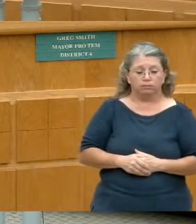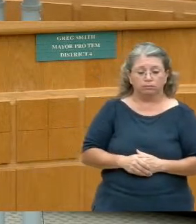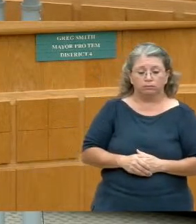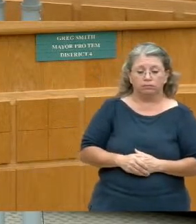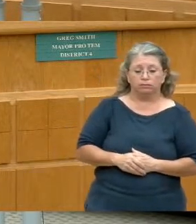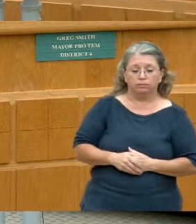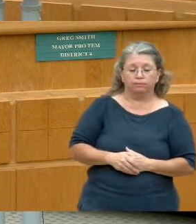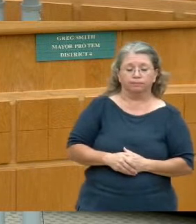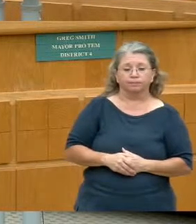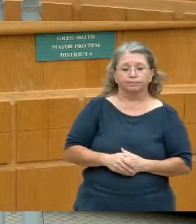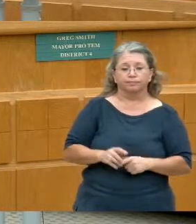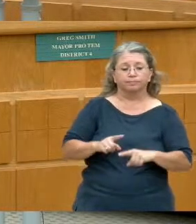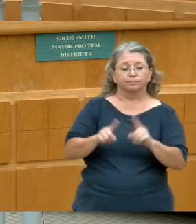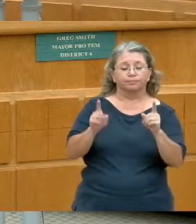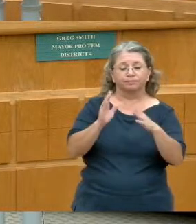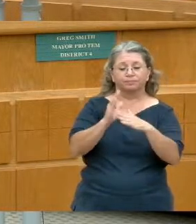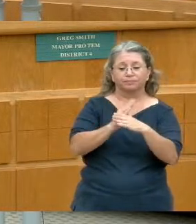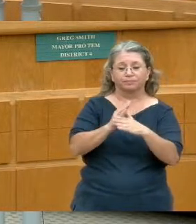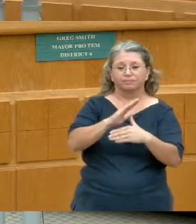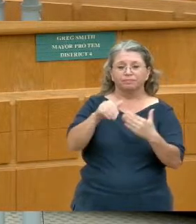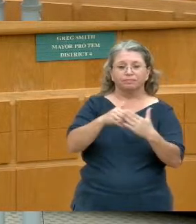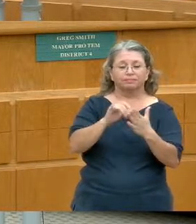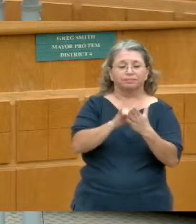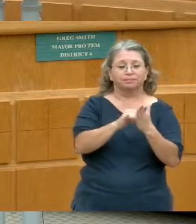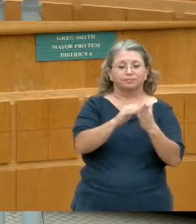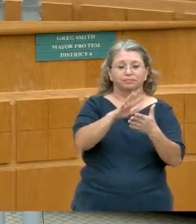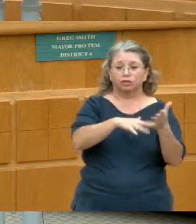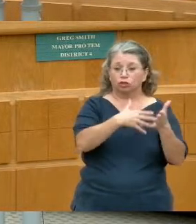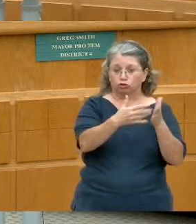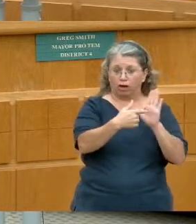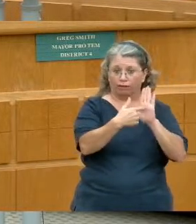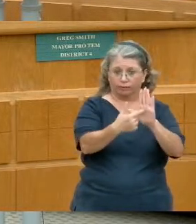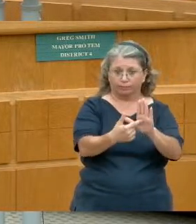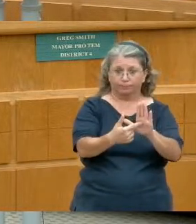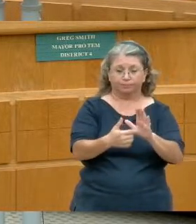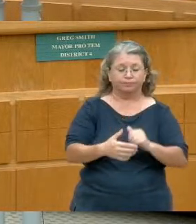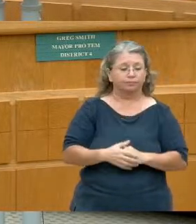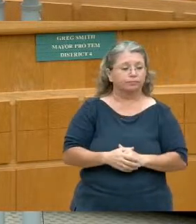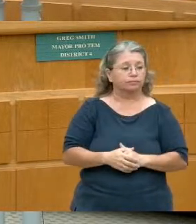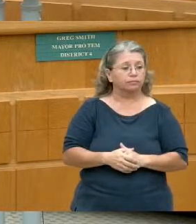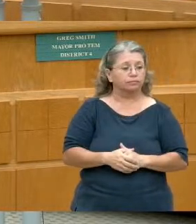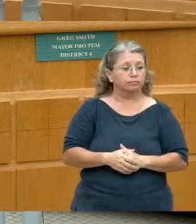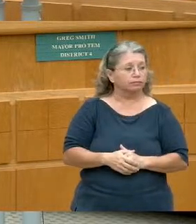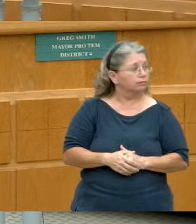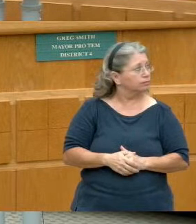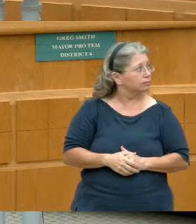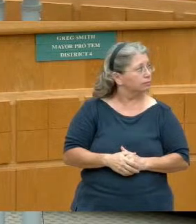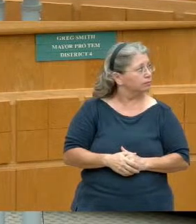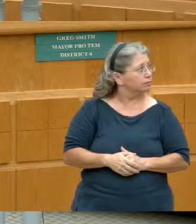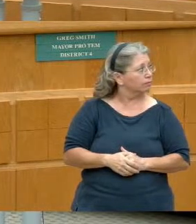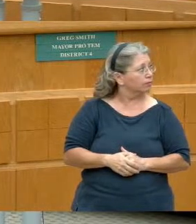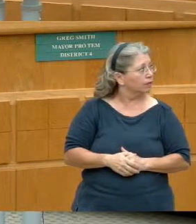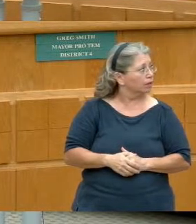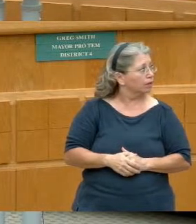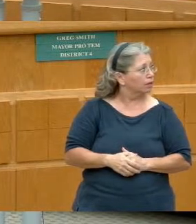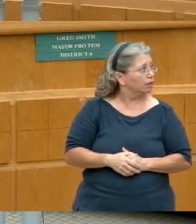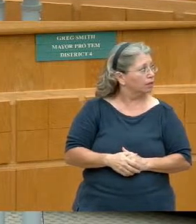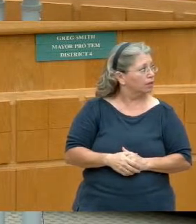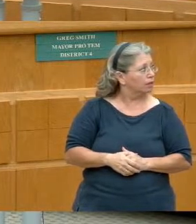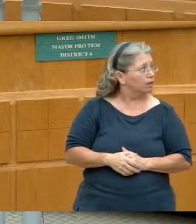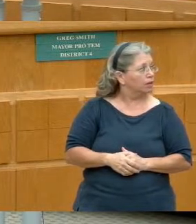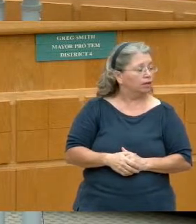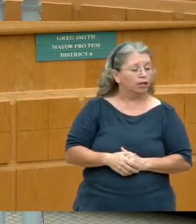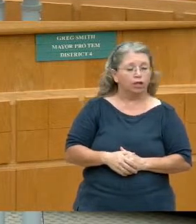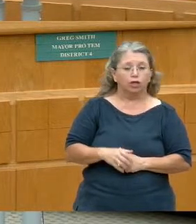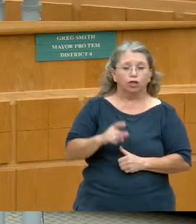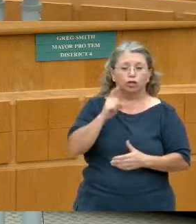the graphs and whatnot that I've shown before, and this one is that here, the points are the actual data points, but that ribbon that you